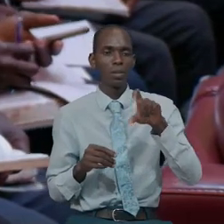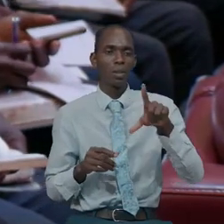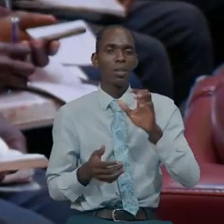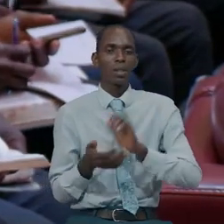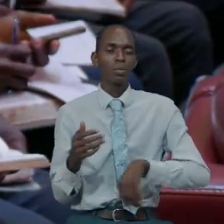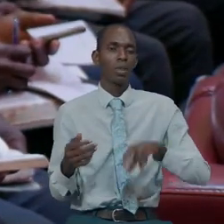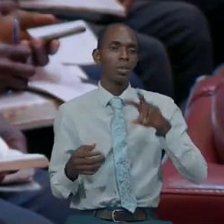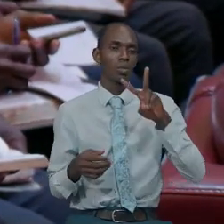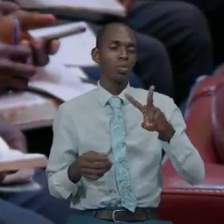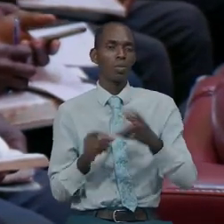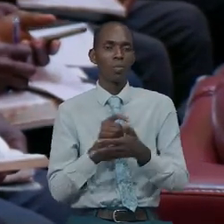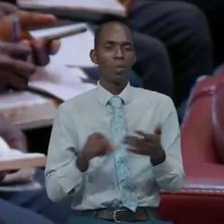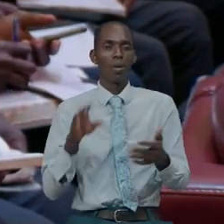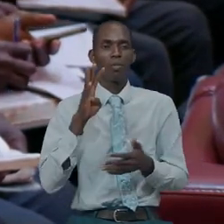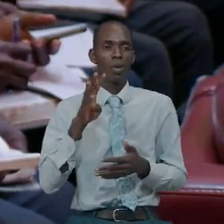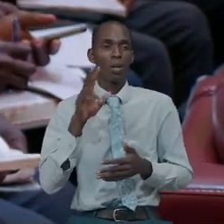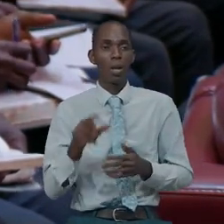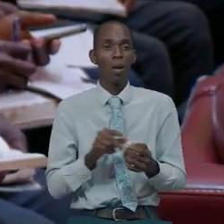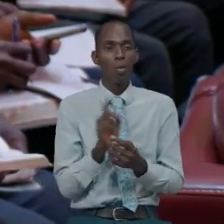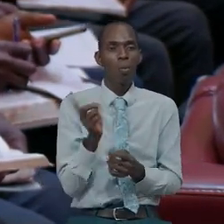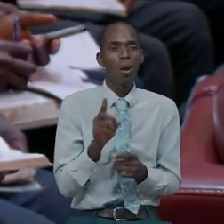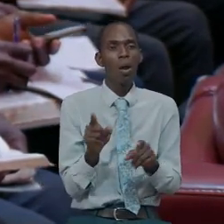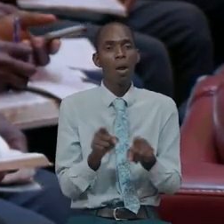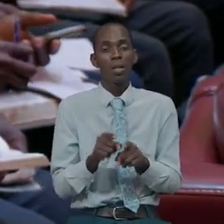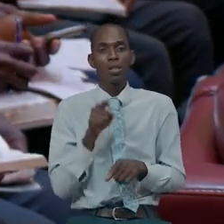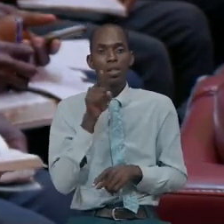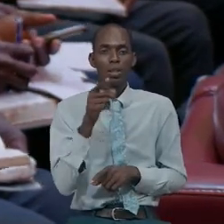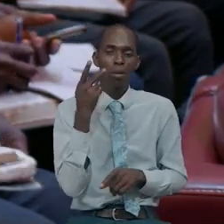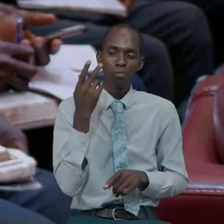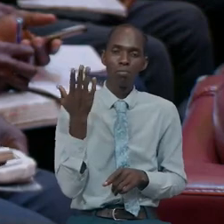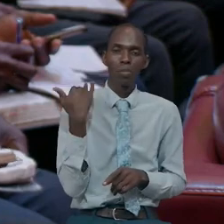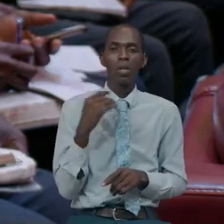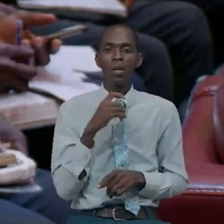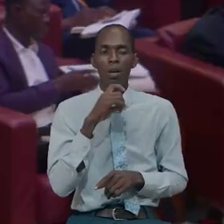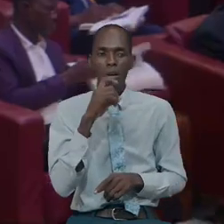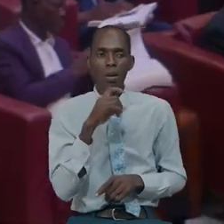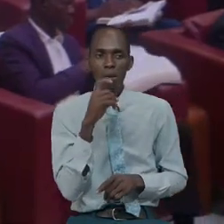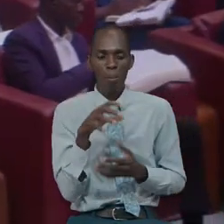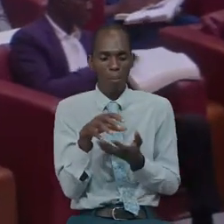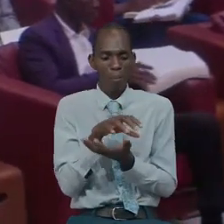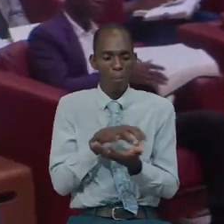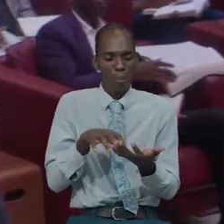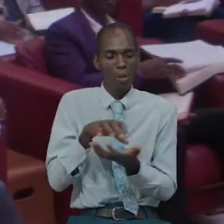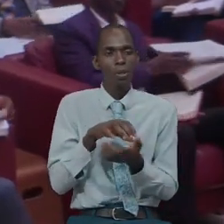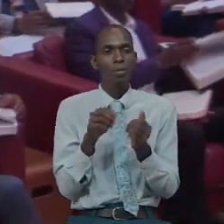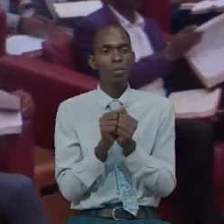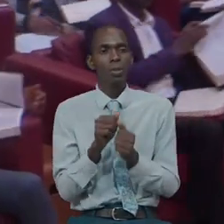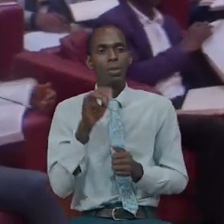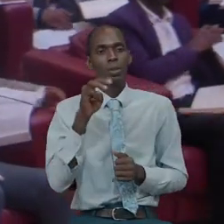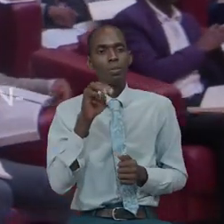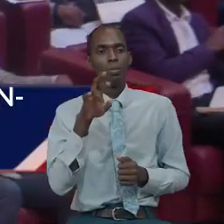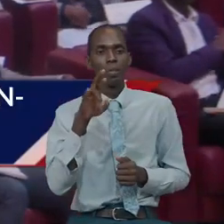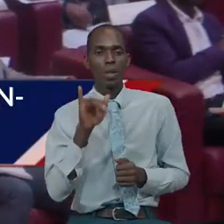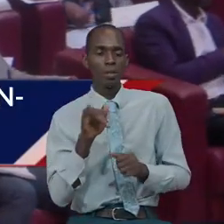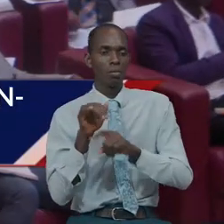43. Daniel chapter 2 verse 43, and whereas thou sawest iron mixed with merry